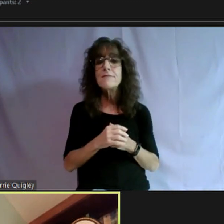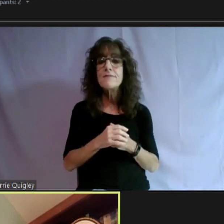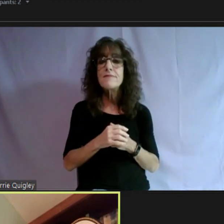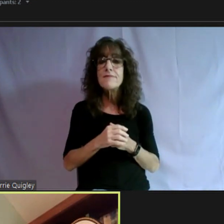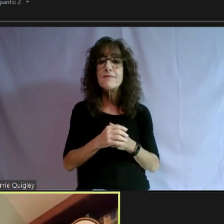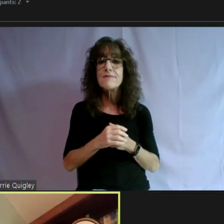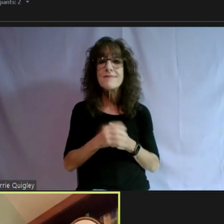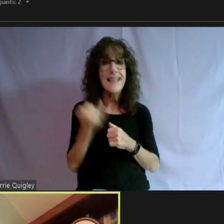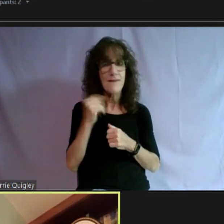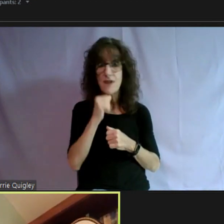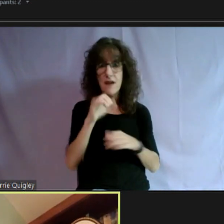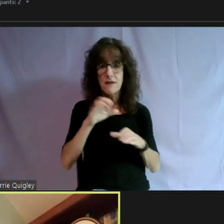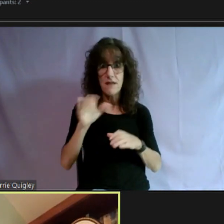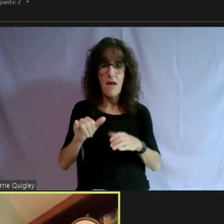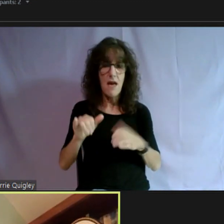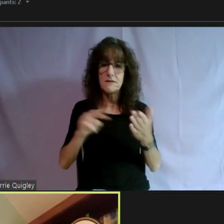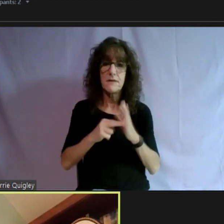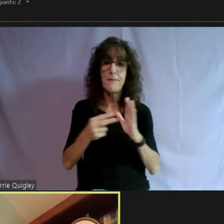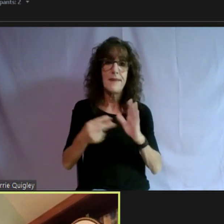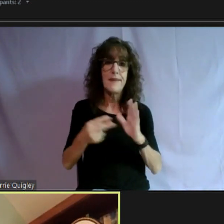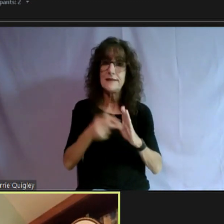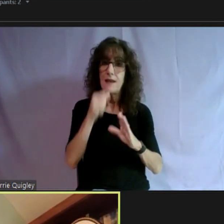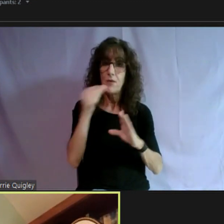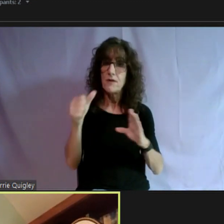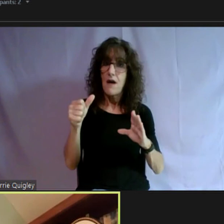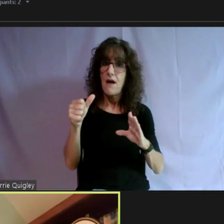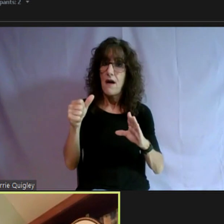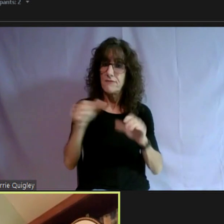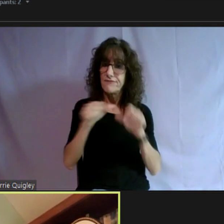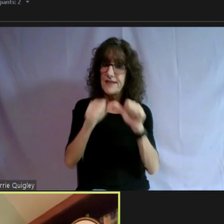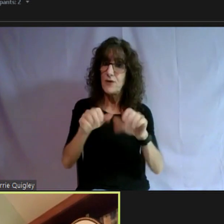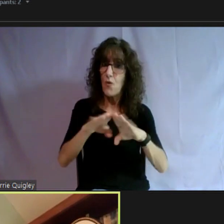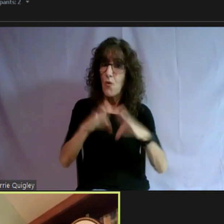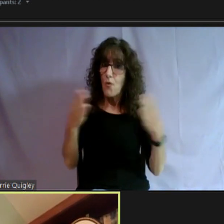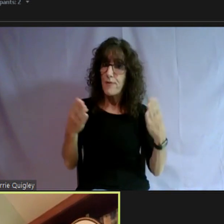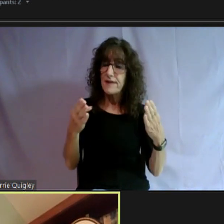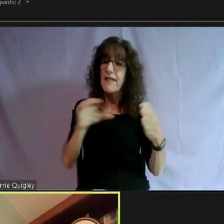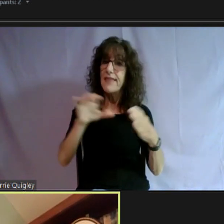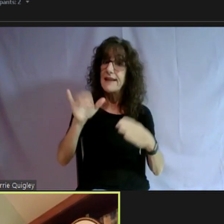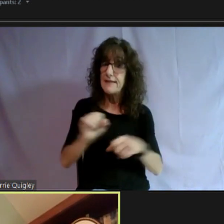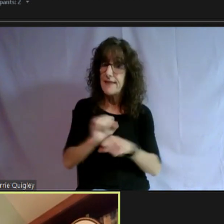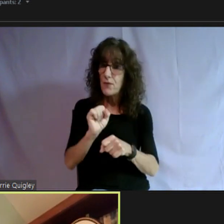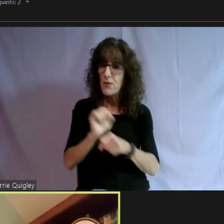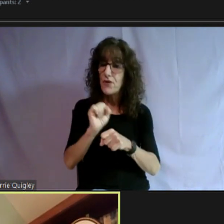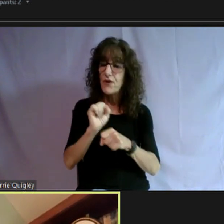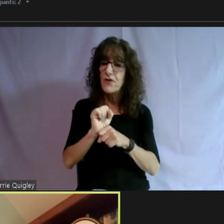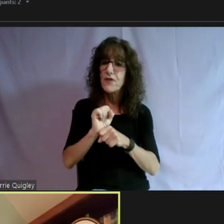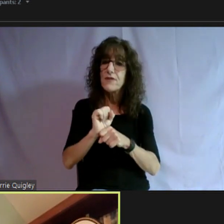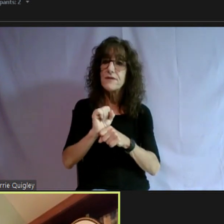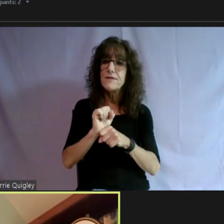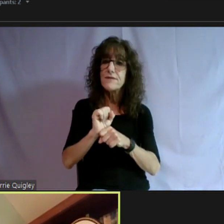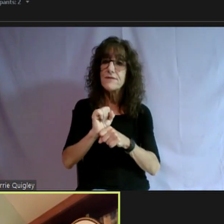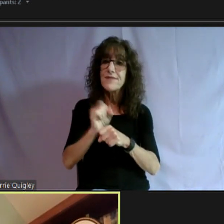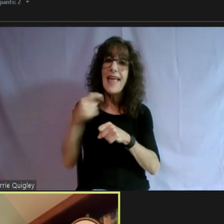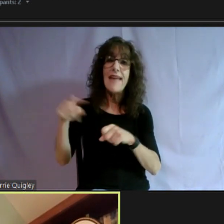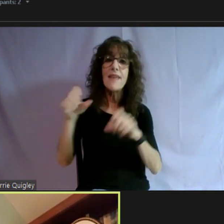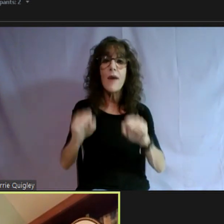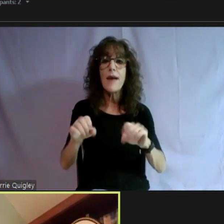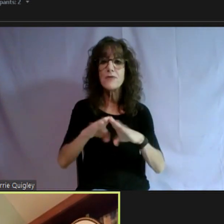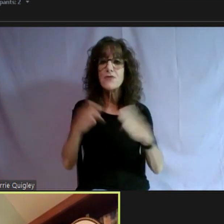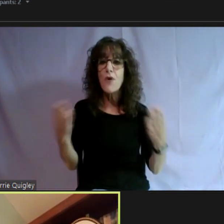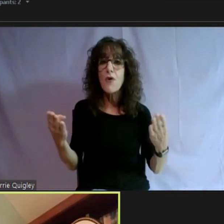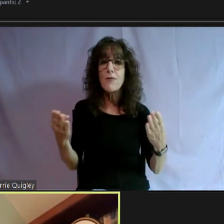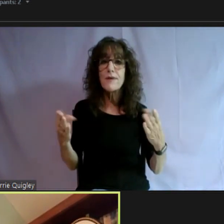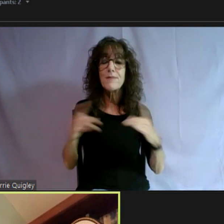they not done that, they probably would not be open. They did do that, and they were able to open. But at the